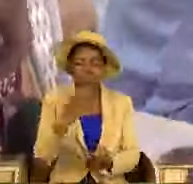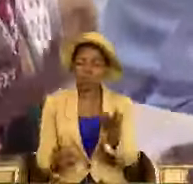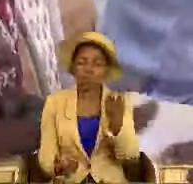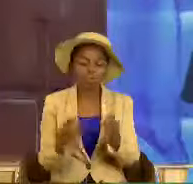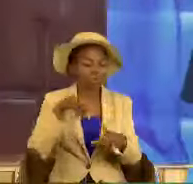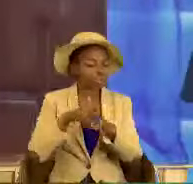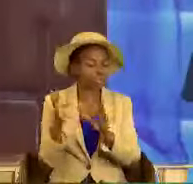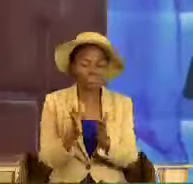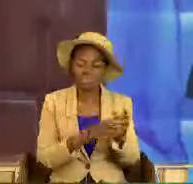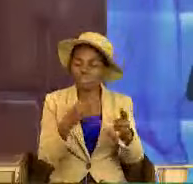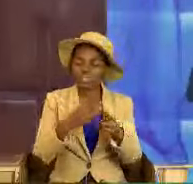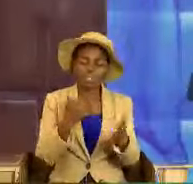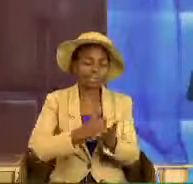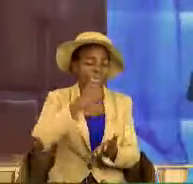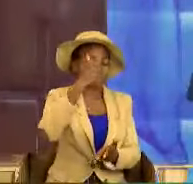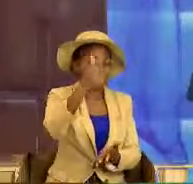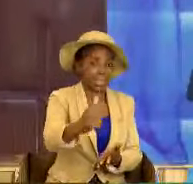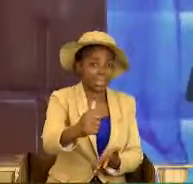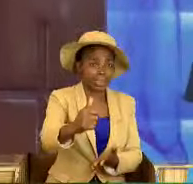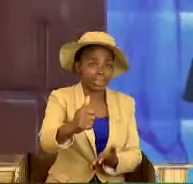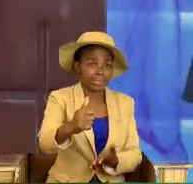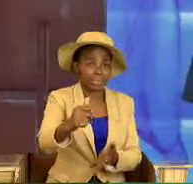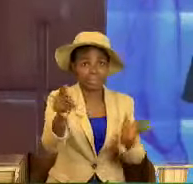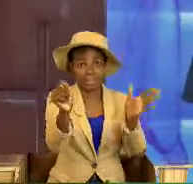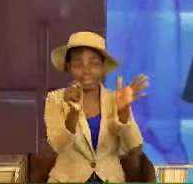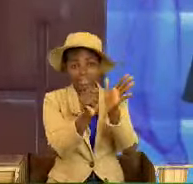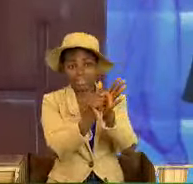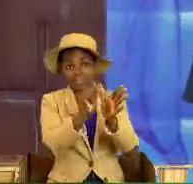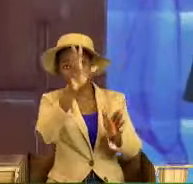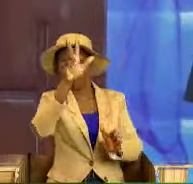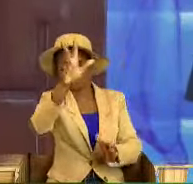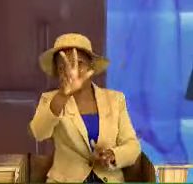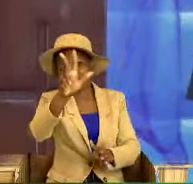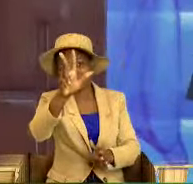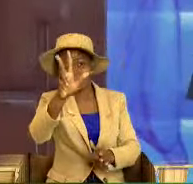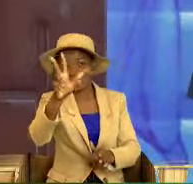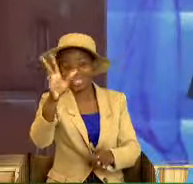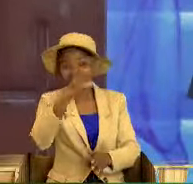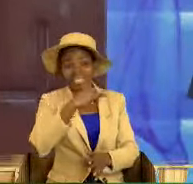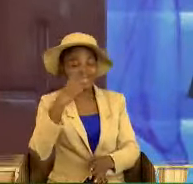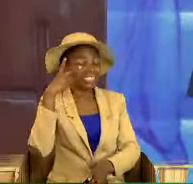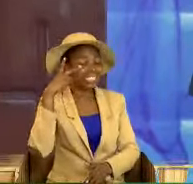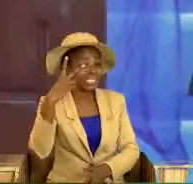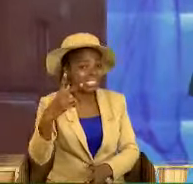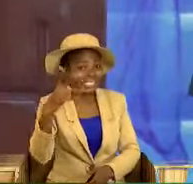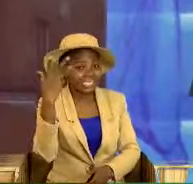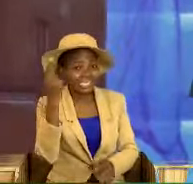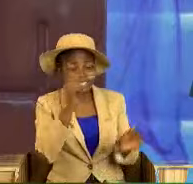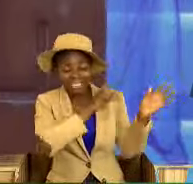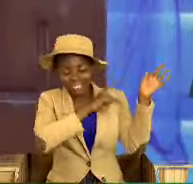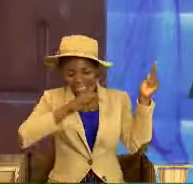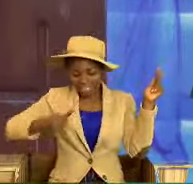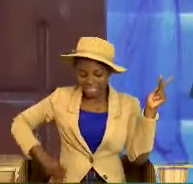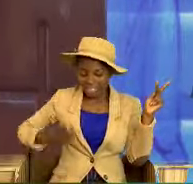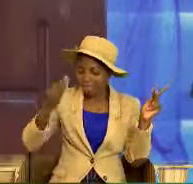Jesus number three they came across the King of Kings and the Lord of blood in that